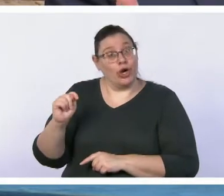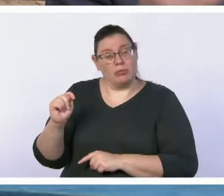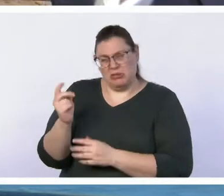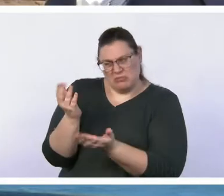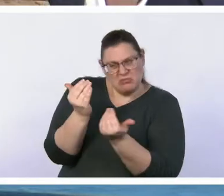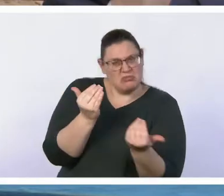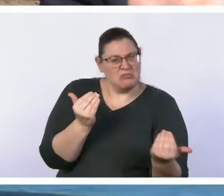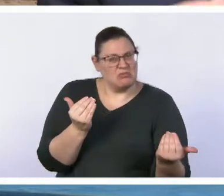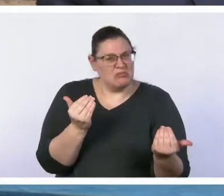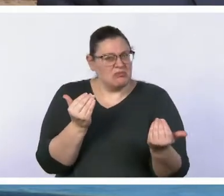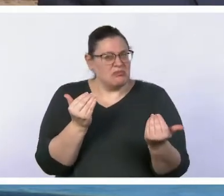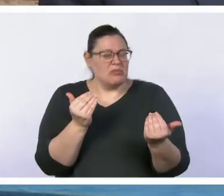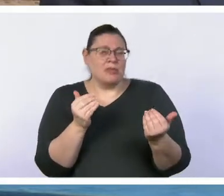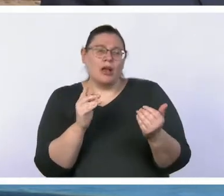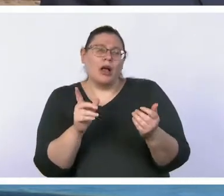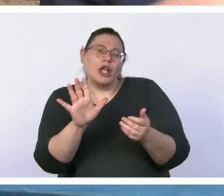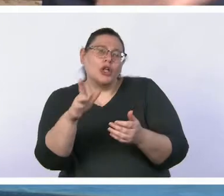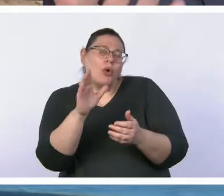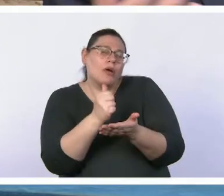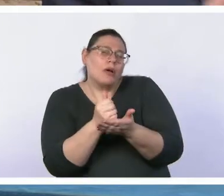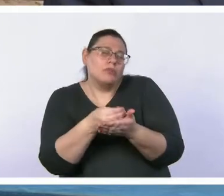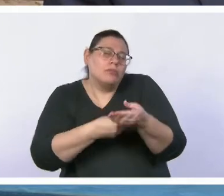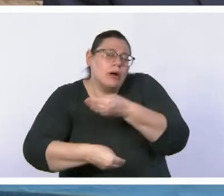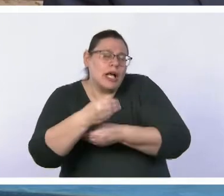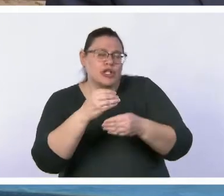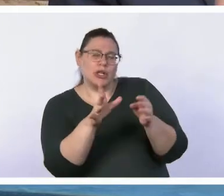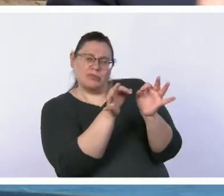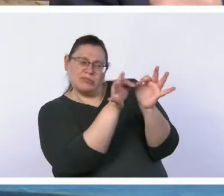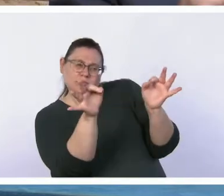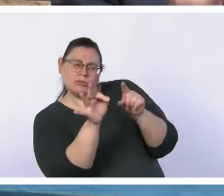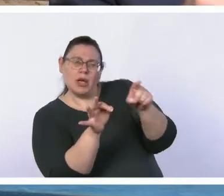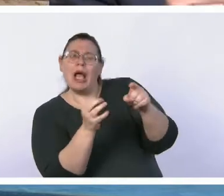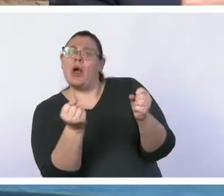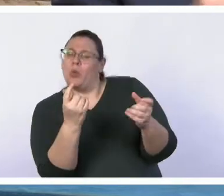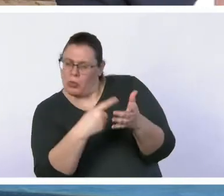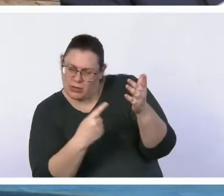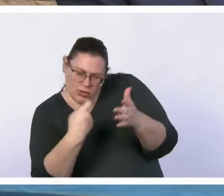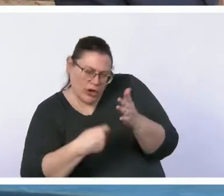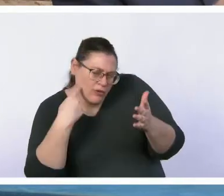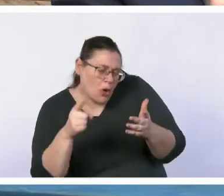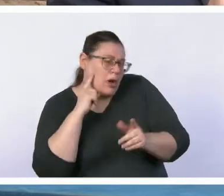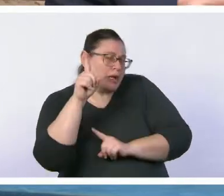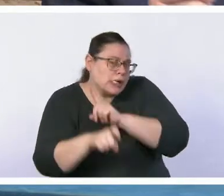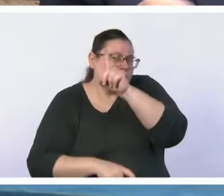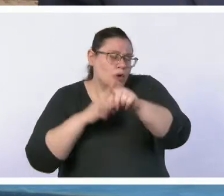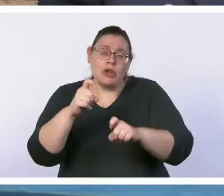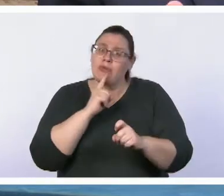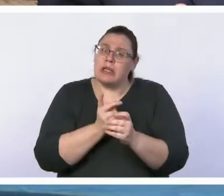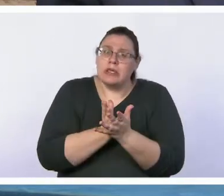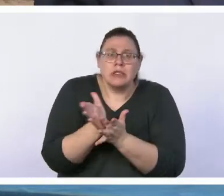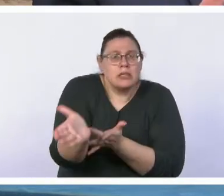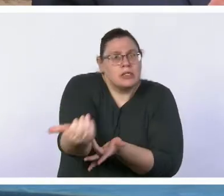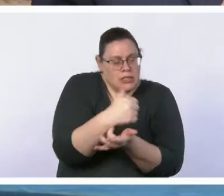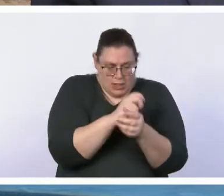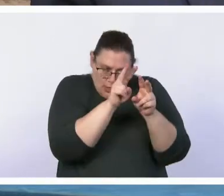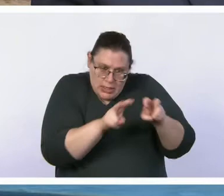us about the line items in their budget, respond to our questions, and we really go through the budget with a fine-tooth comb.